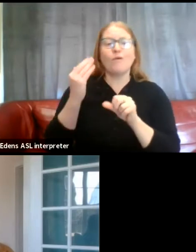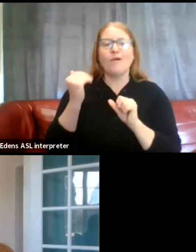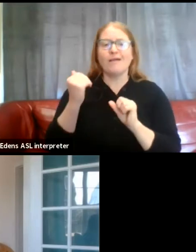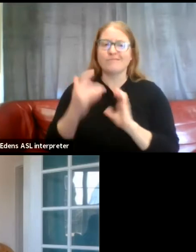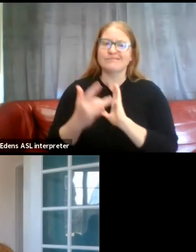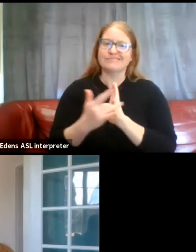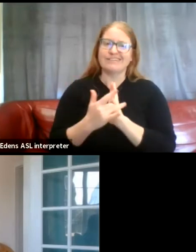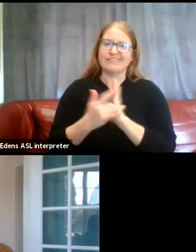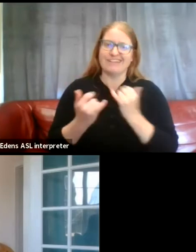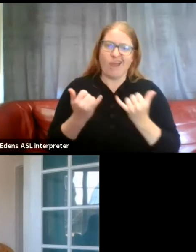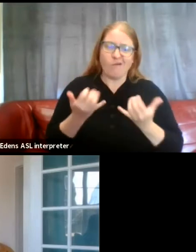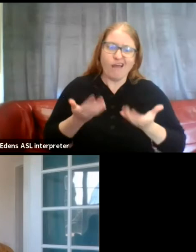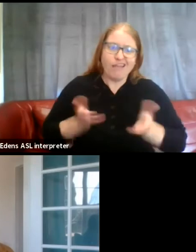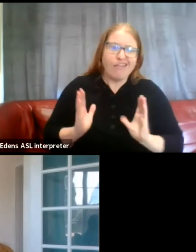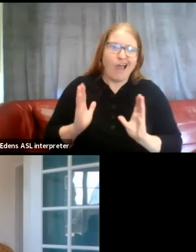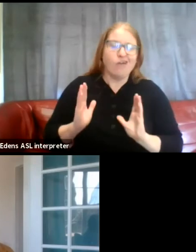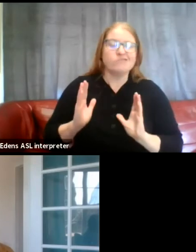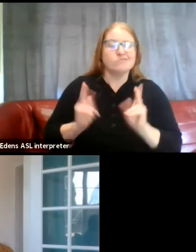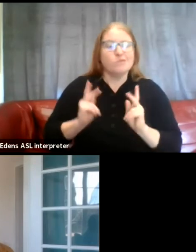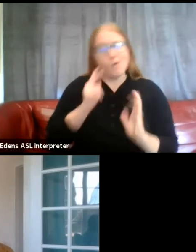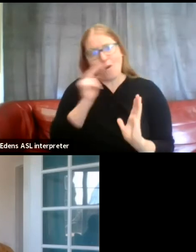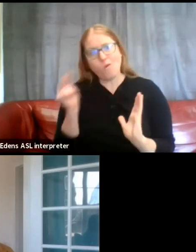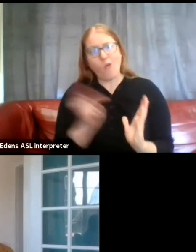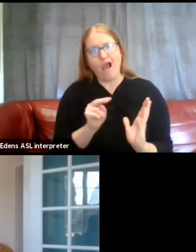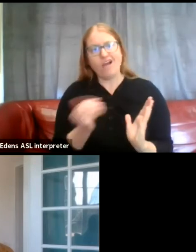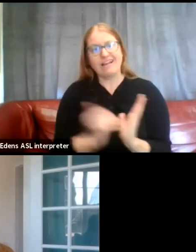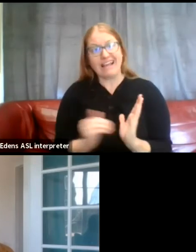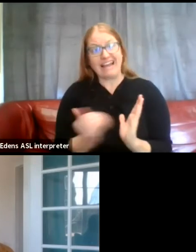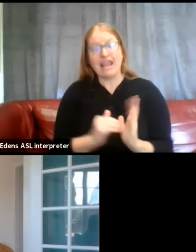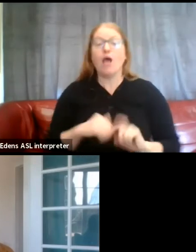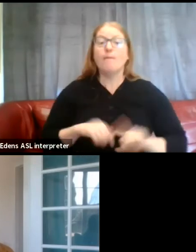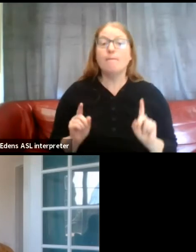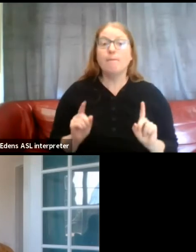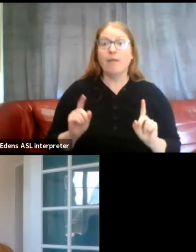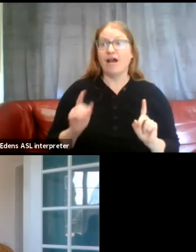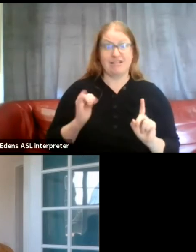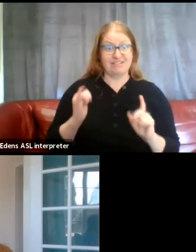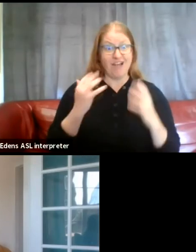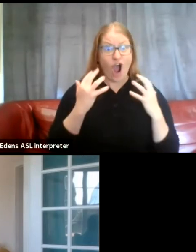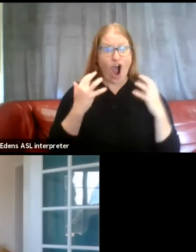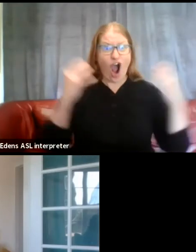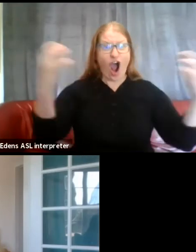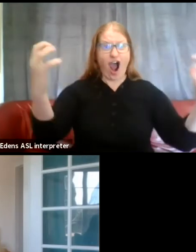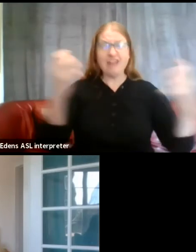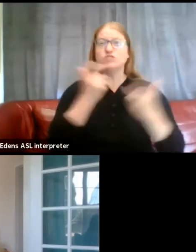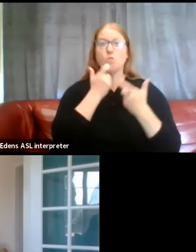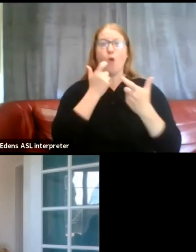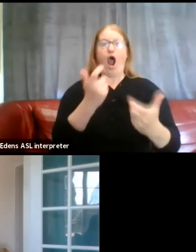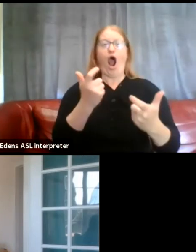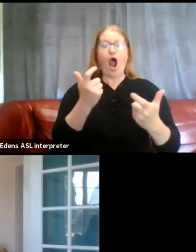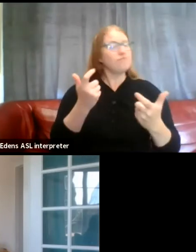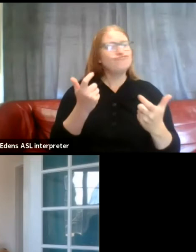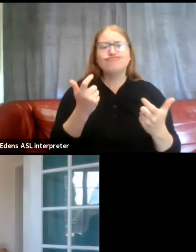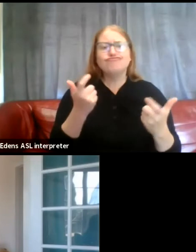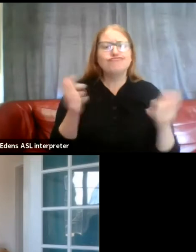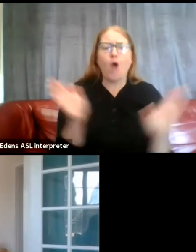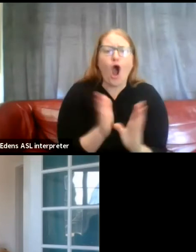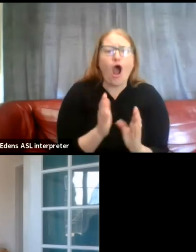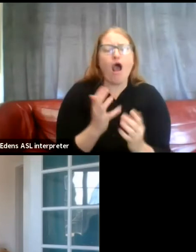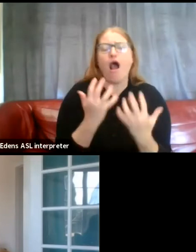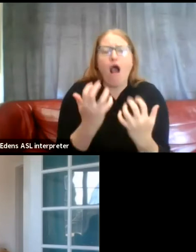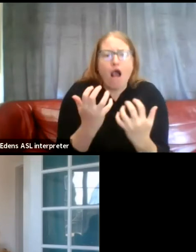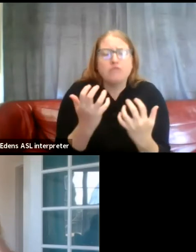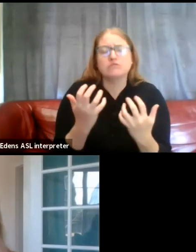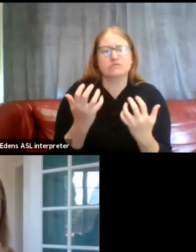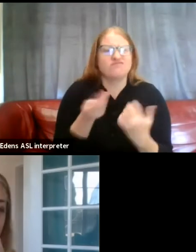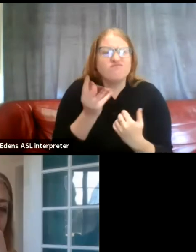enabled it to be something that people can revisit. But did it reach a broad mass audience? No, it did not, in fact. And Broad City, I would say, is probably the same thing. But,